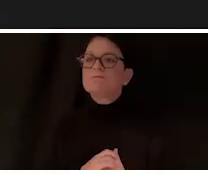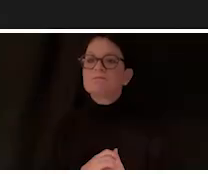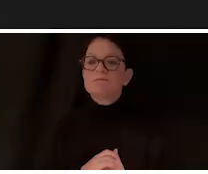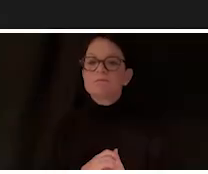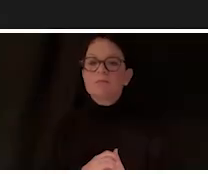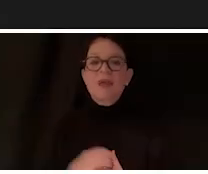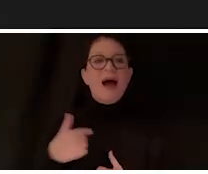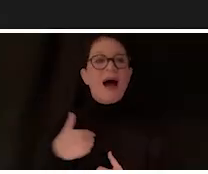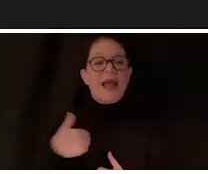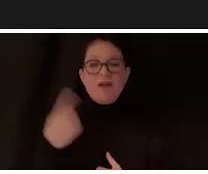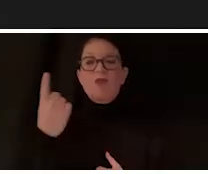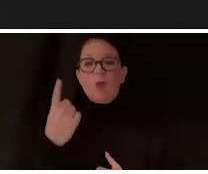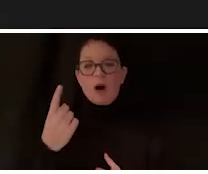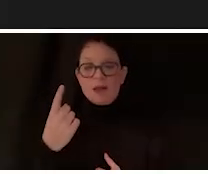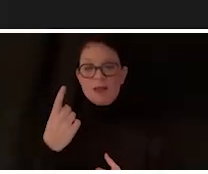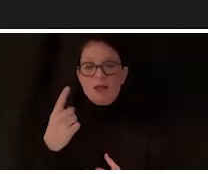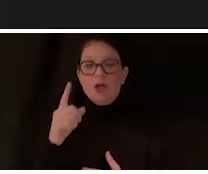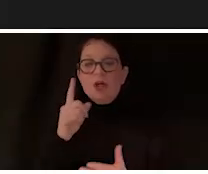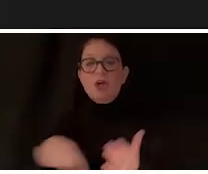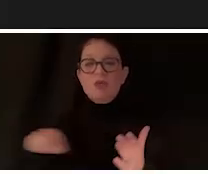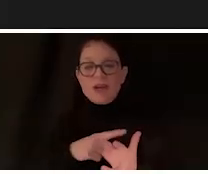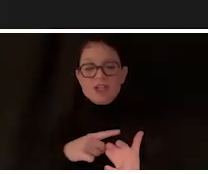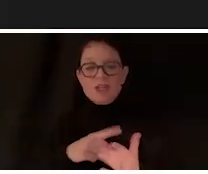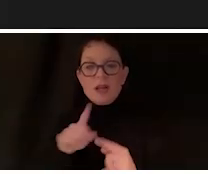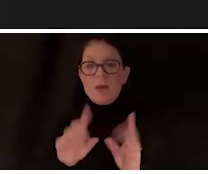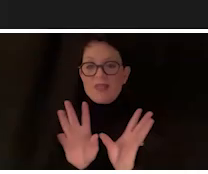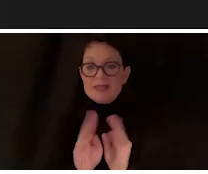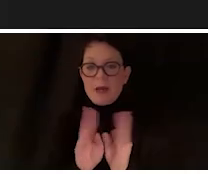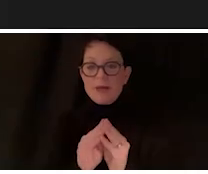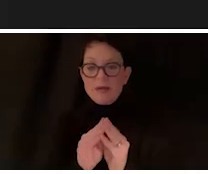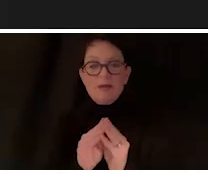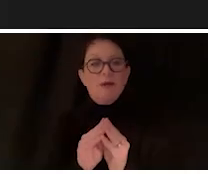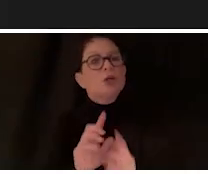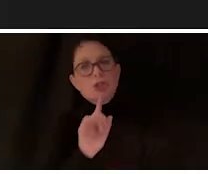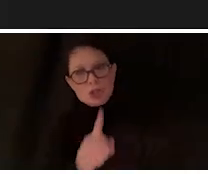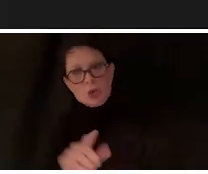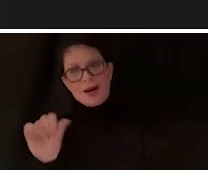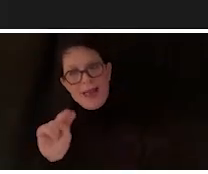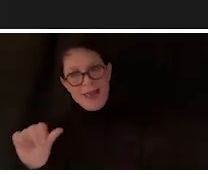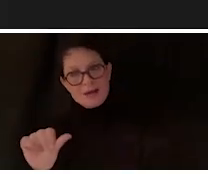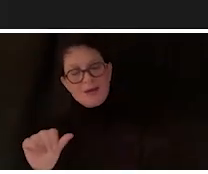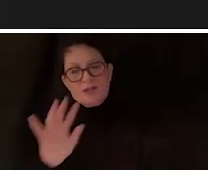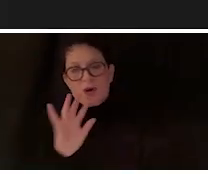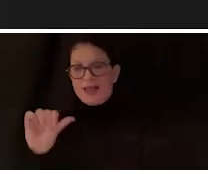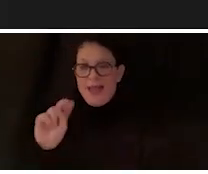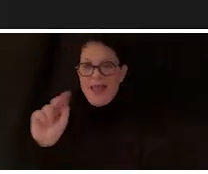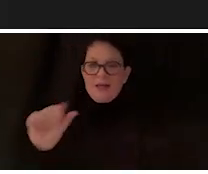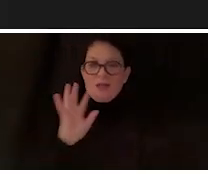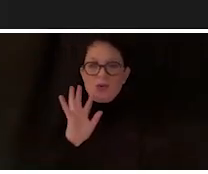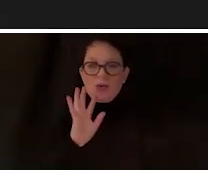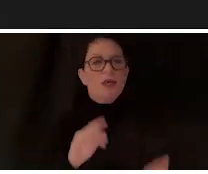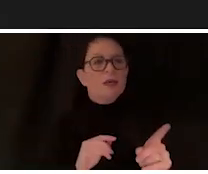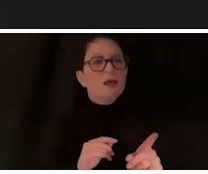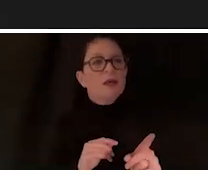I got one good question about this summit thing. Sure, Anna. On